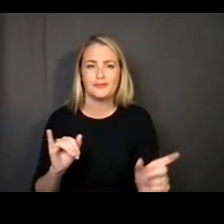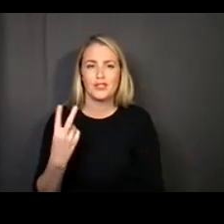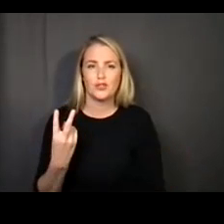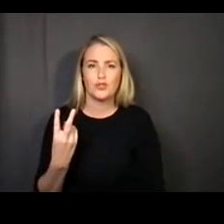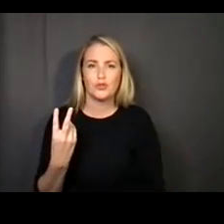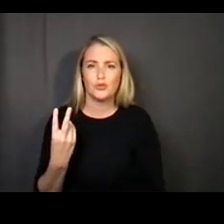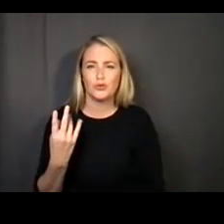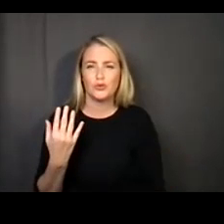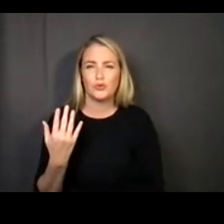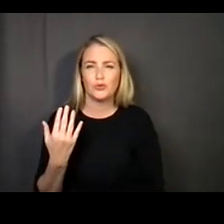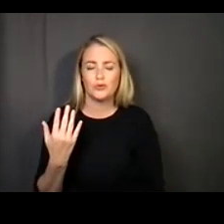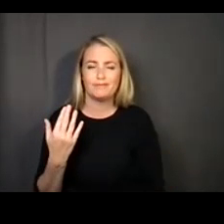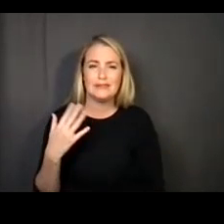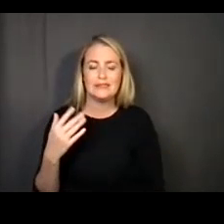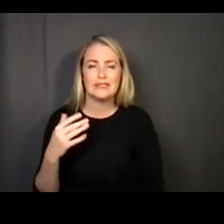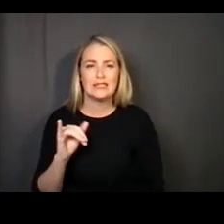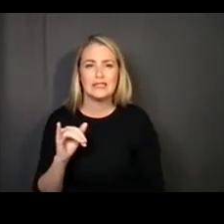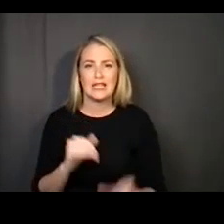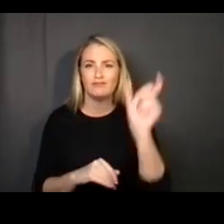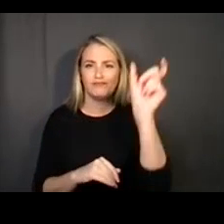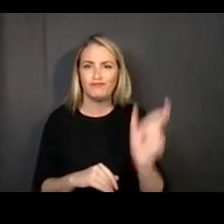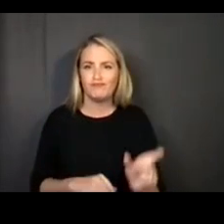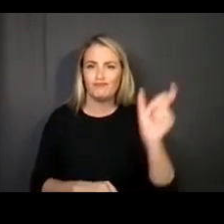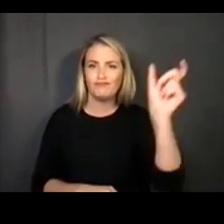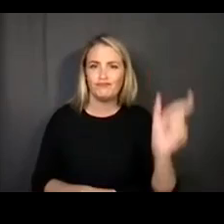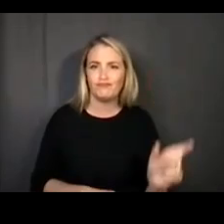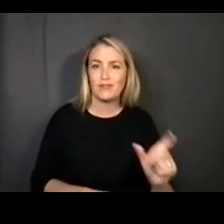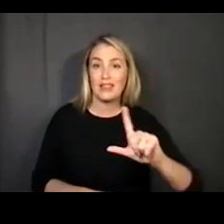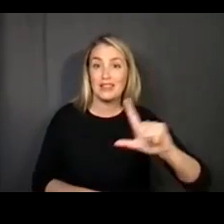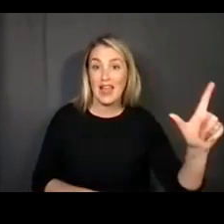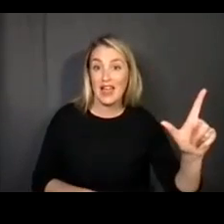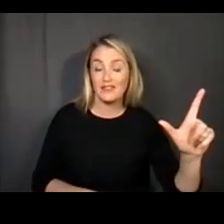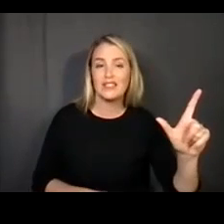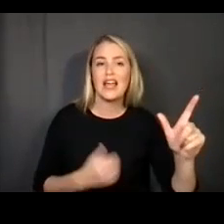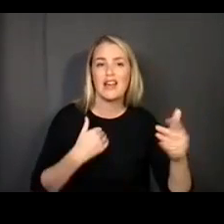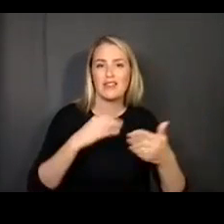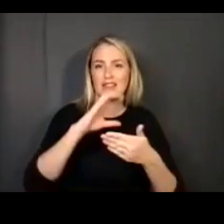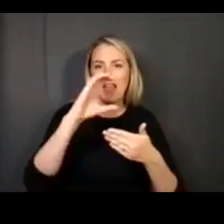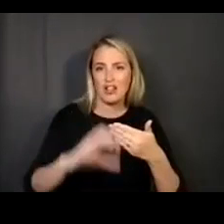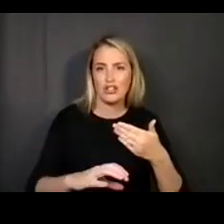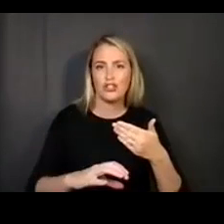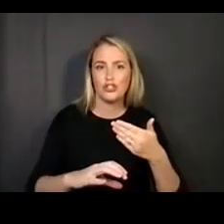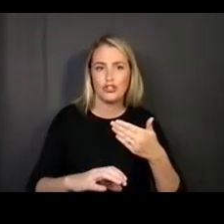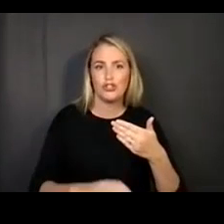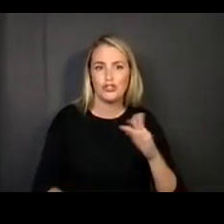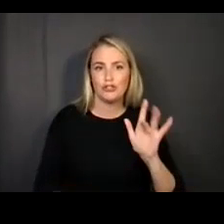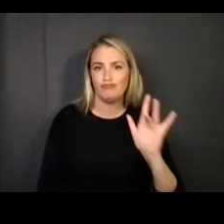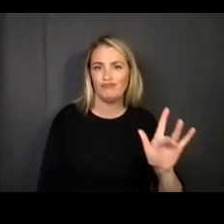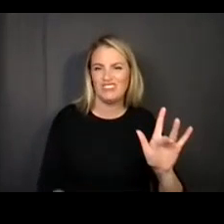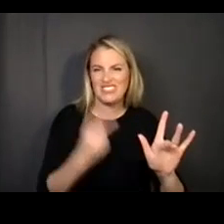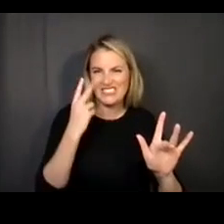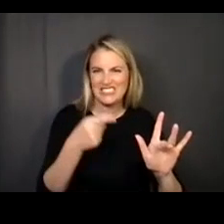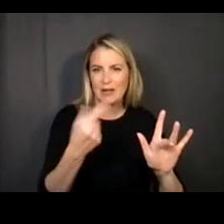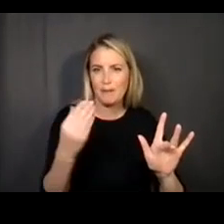little navigation bars. And so on the far left one, there is a calendar icon and you can click that and it takes you to one of